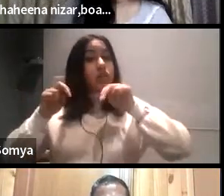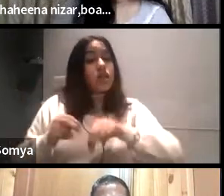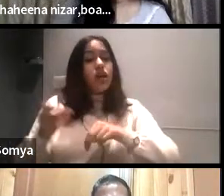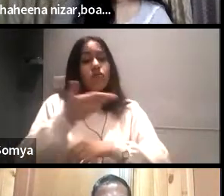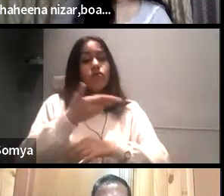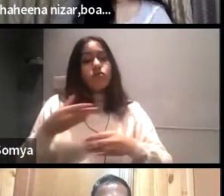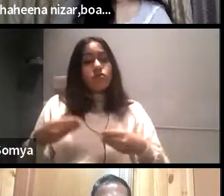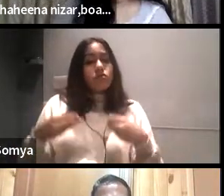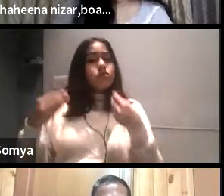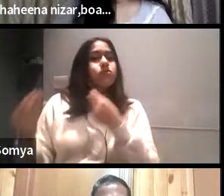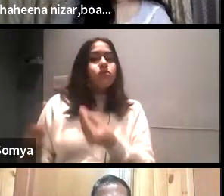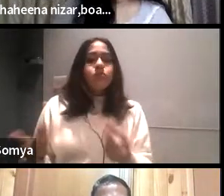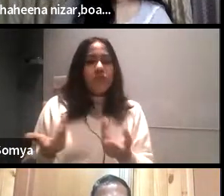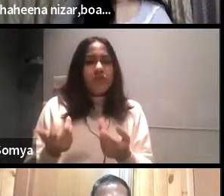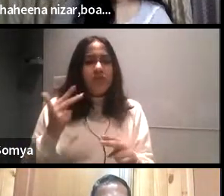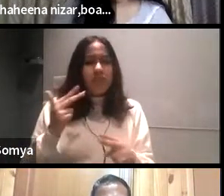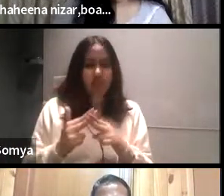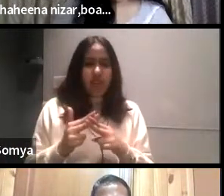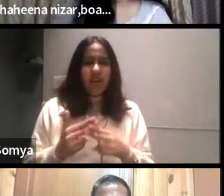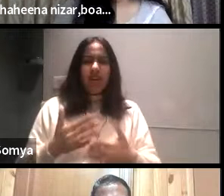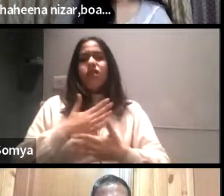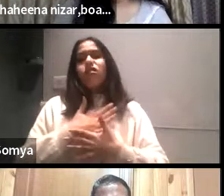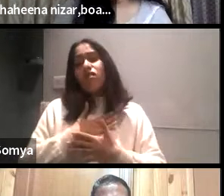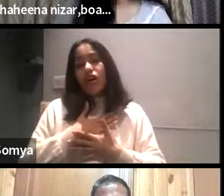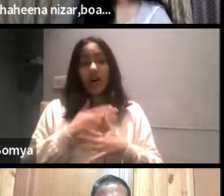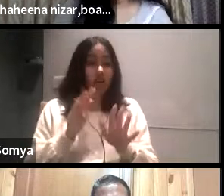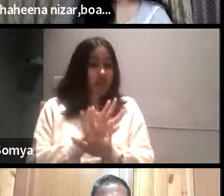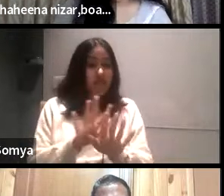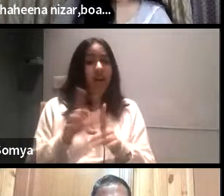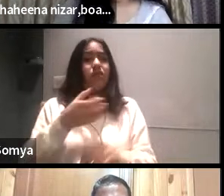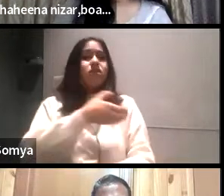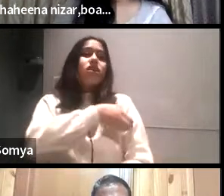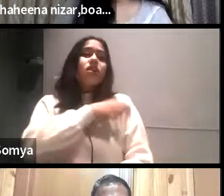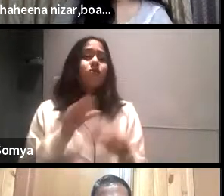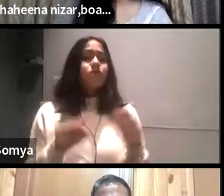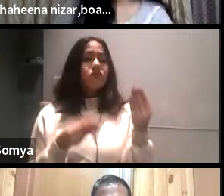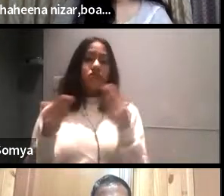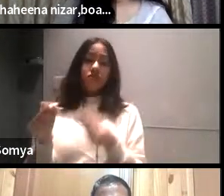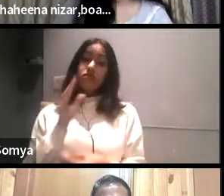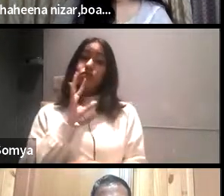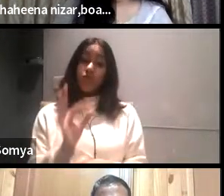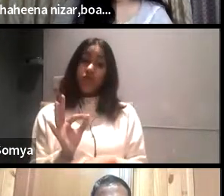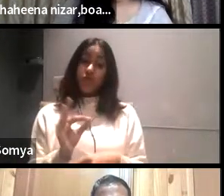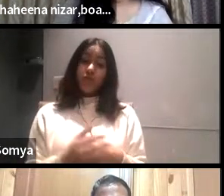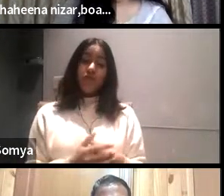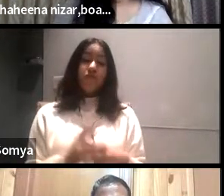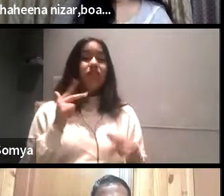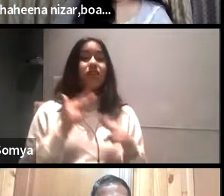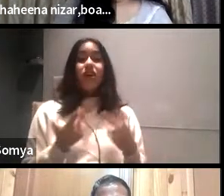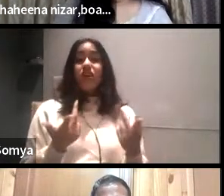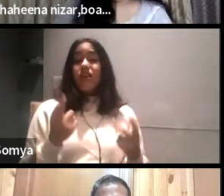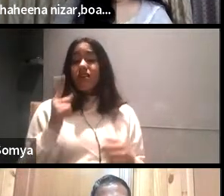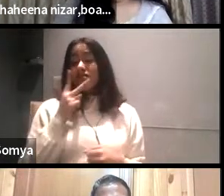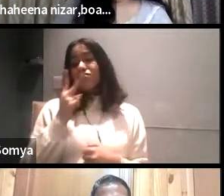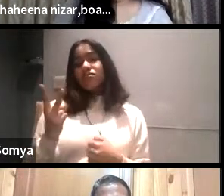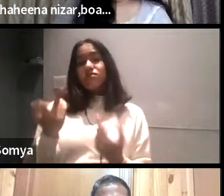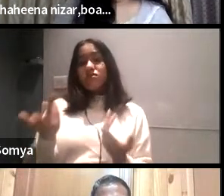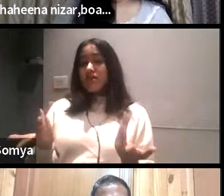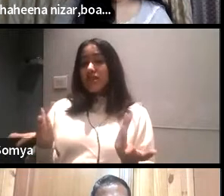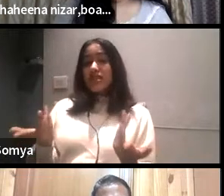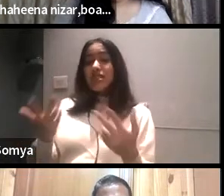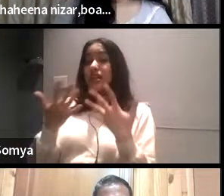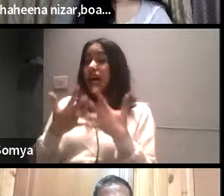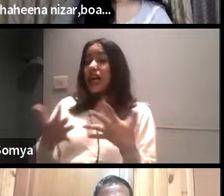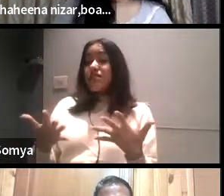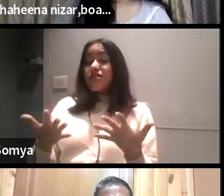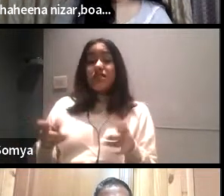us is not empathy. They need to be empowered. We don't need to look at them with any